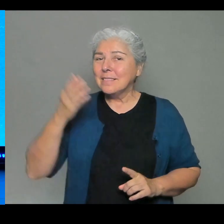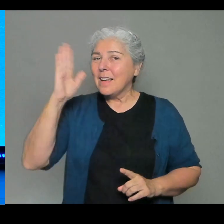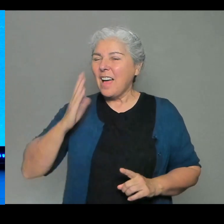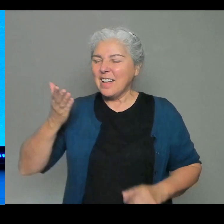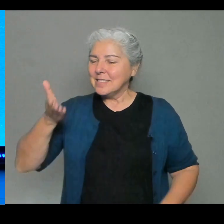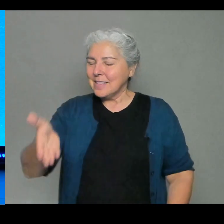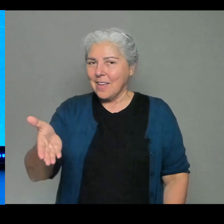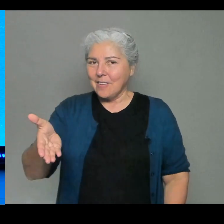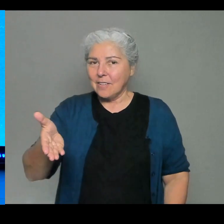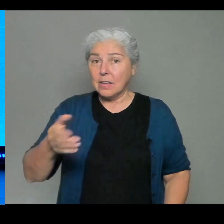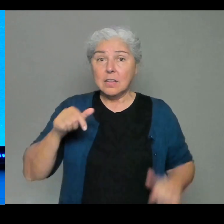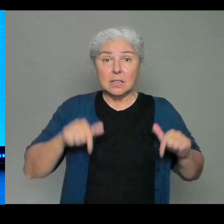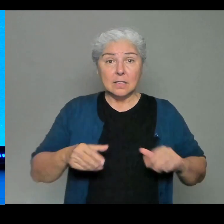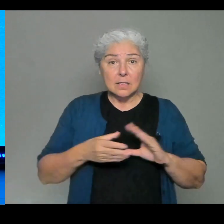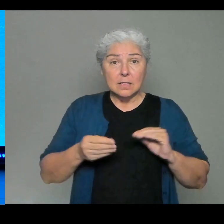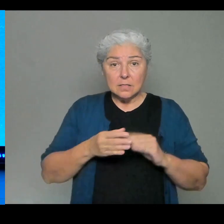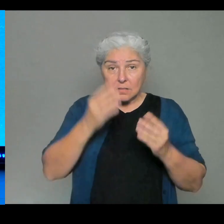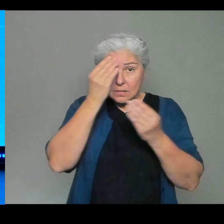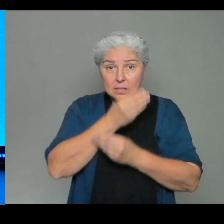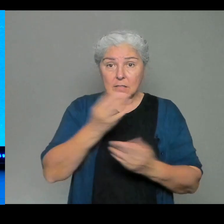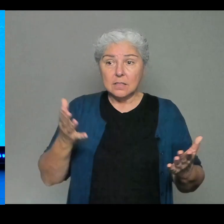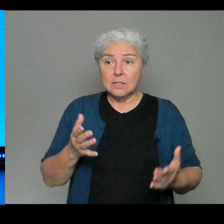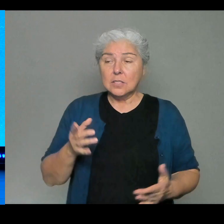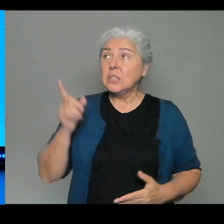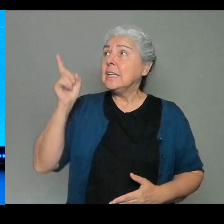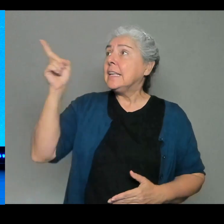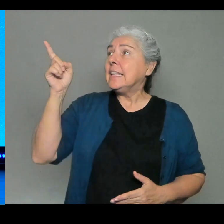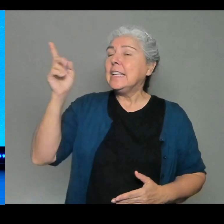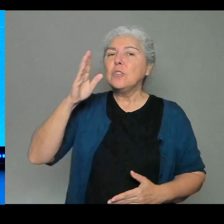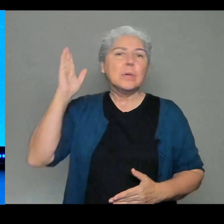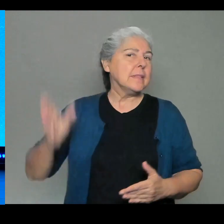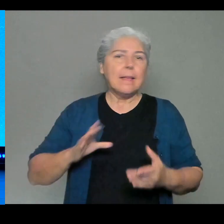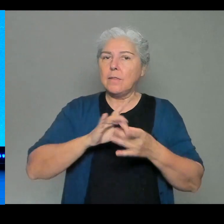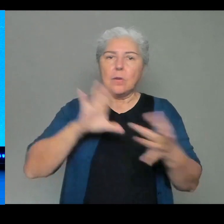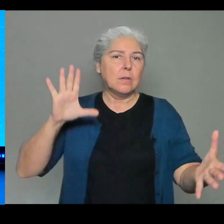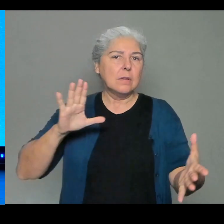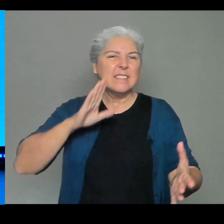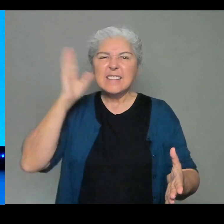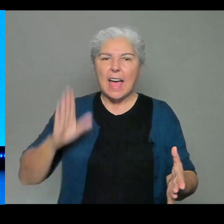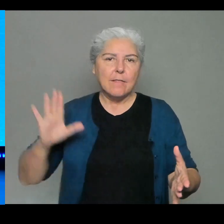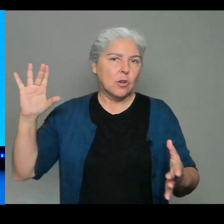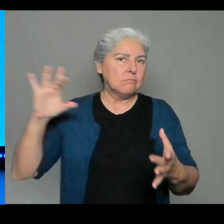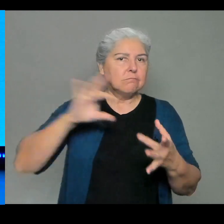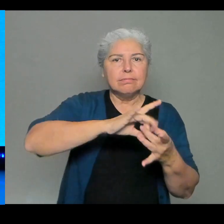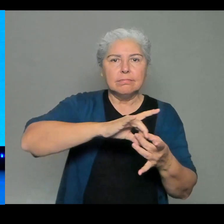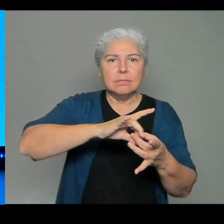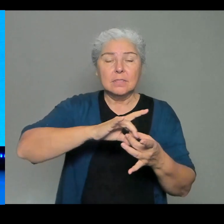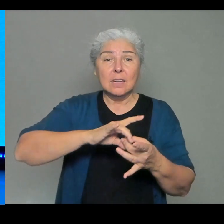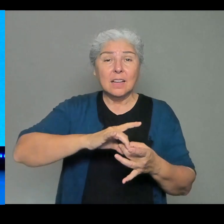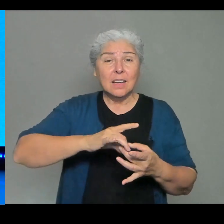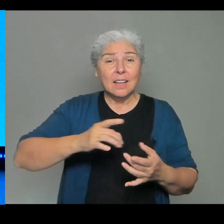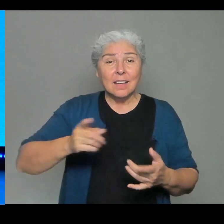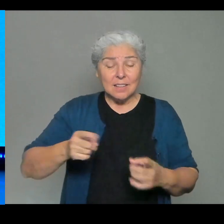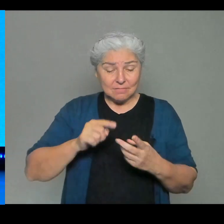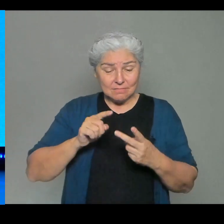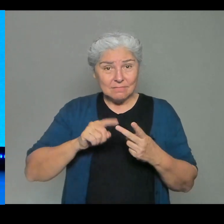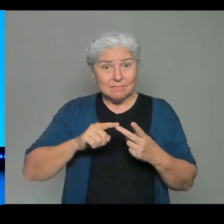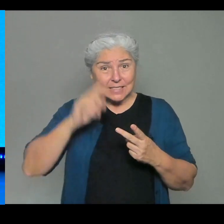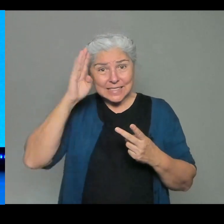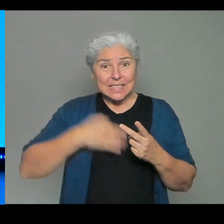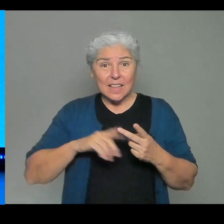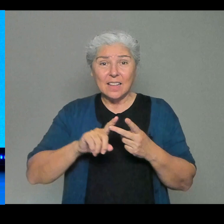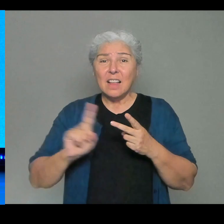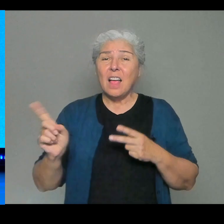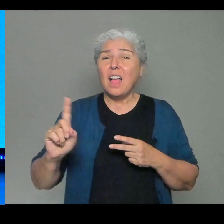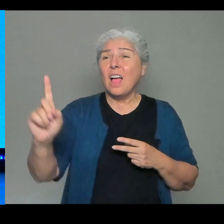But God is there. This story tells us he will never let them go. This guy